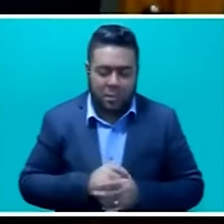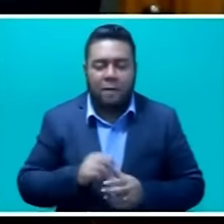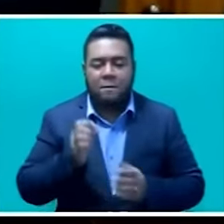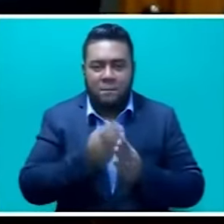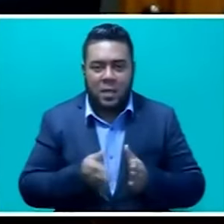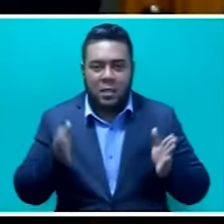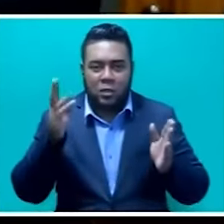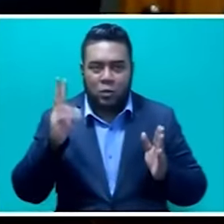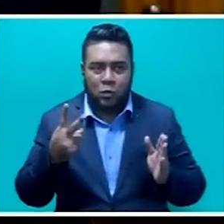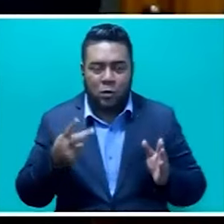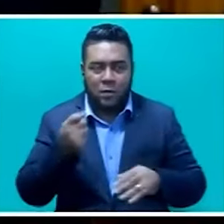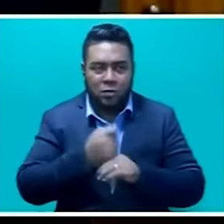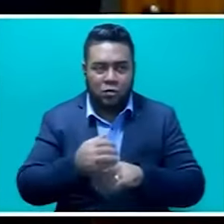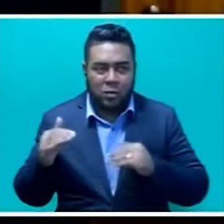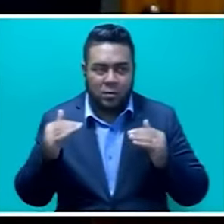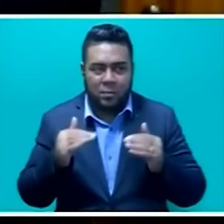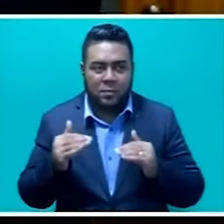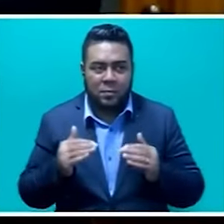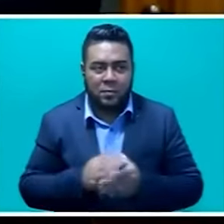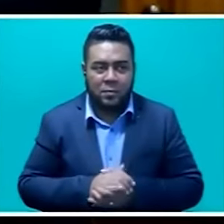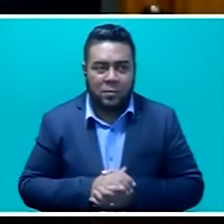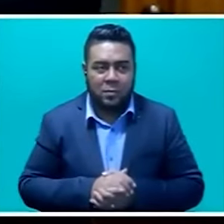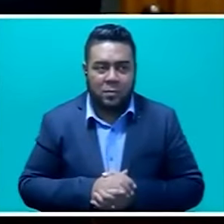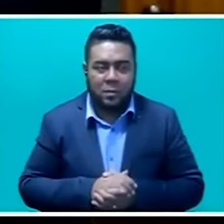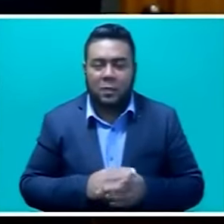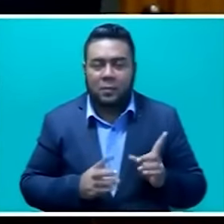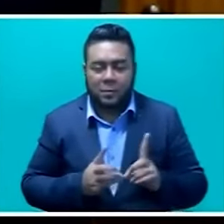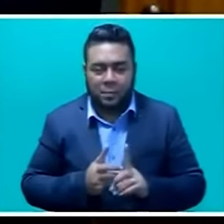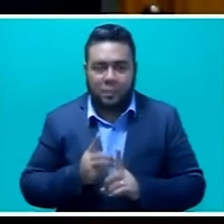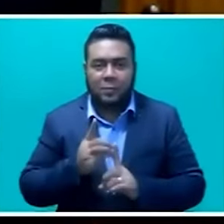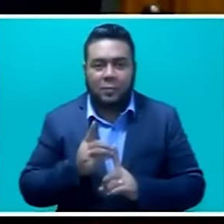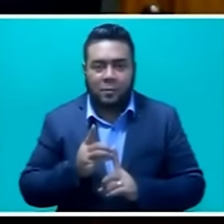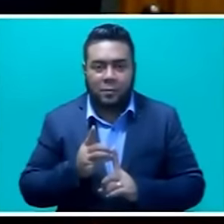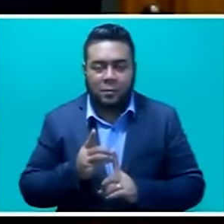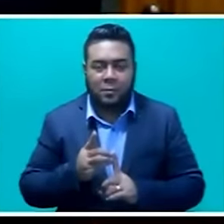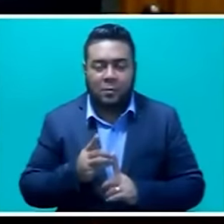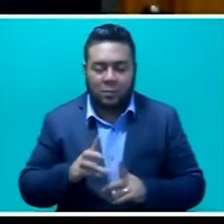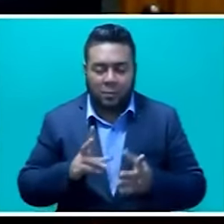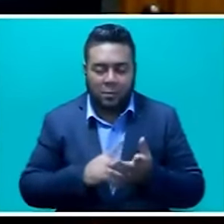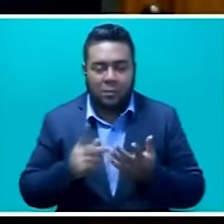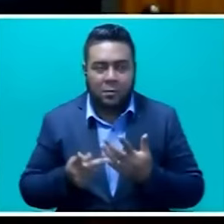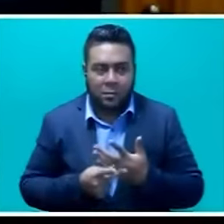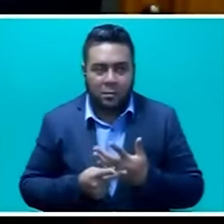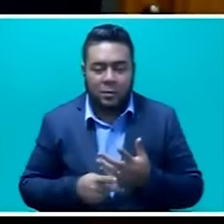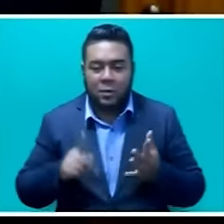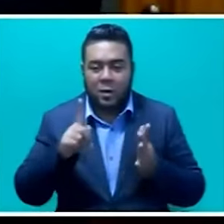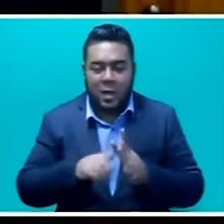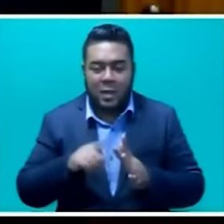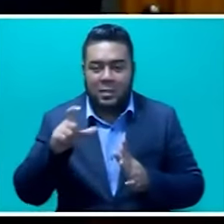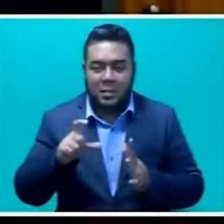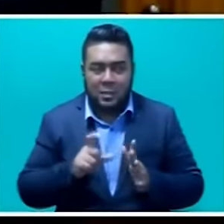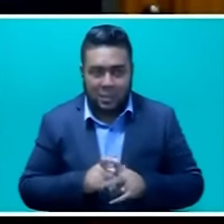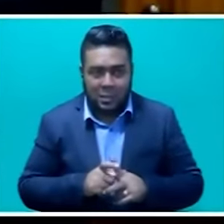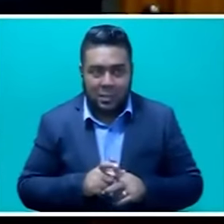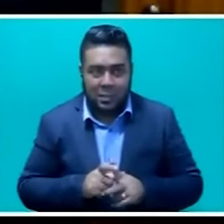of the Gender Transformative Institutional Capacity Development Initiative, or ICD,